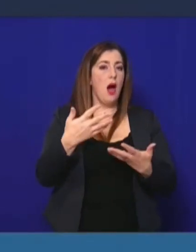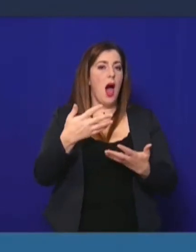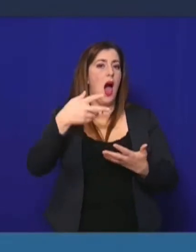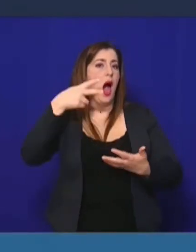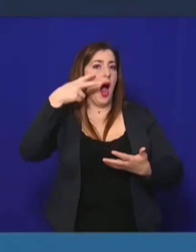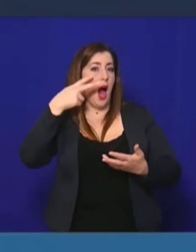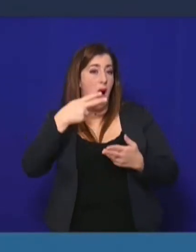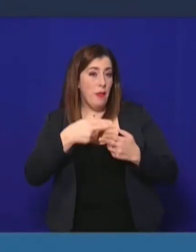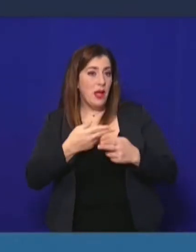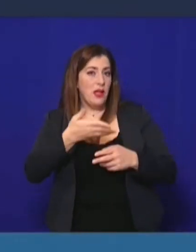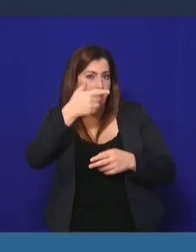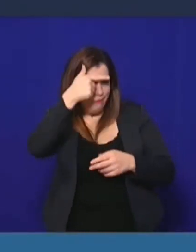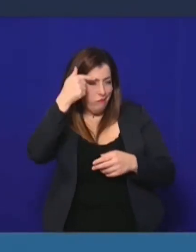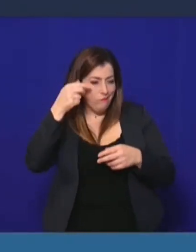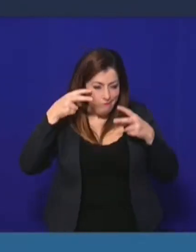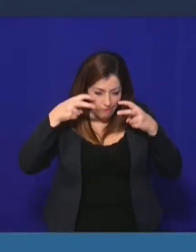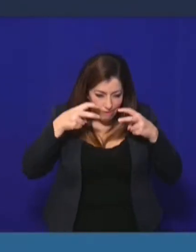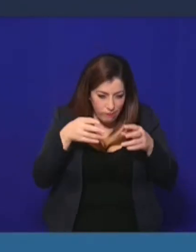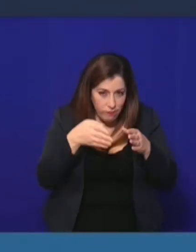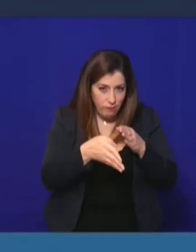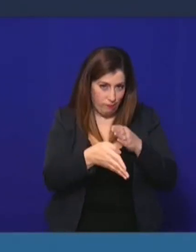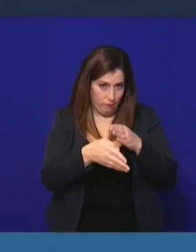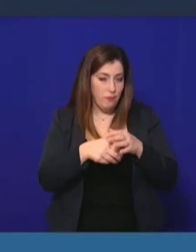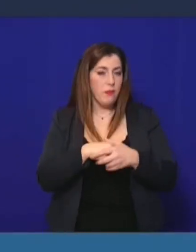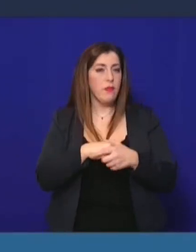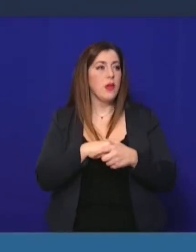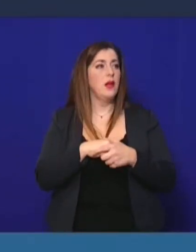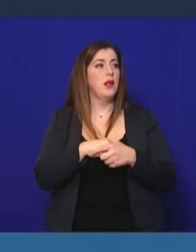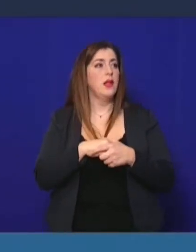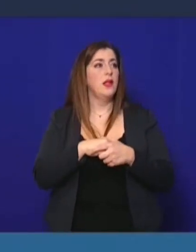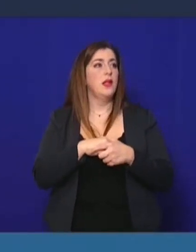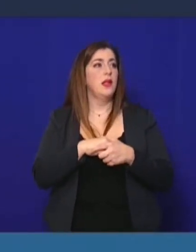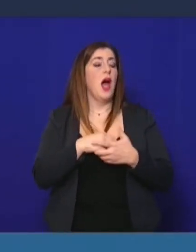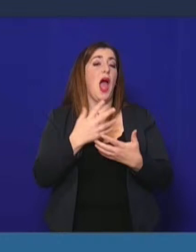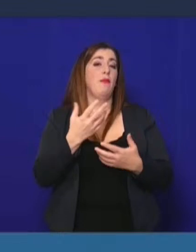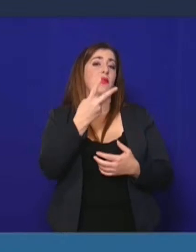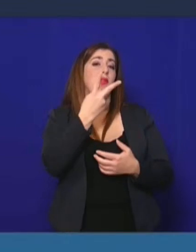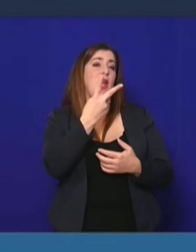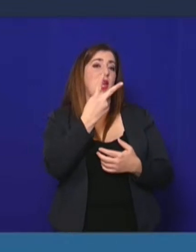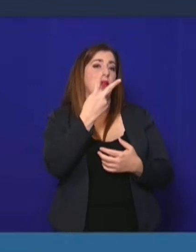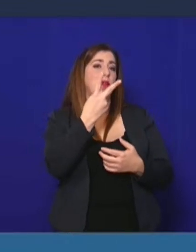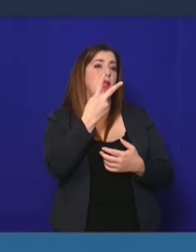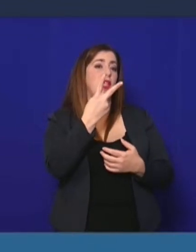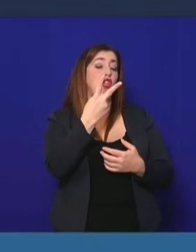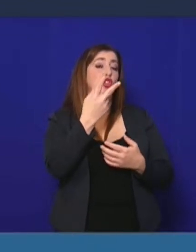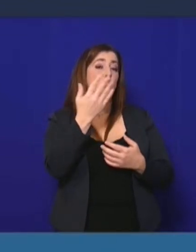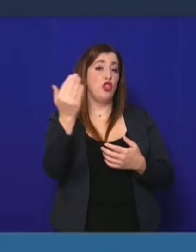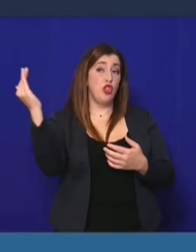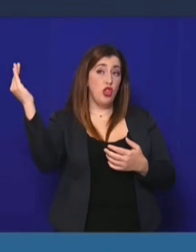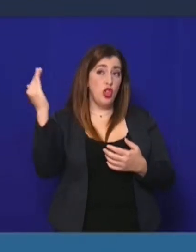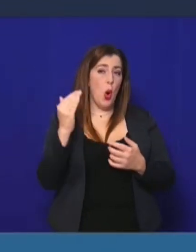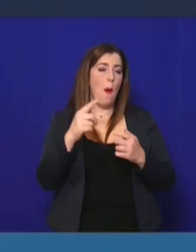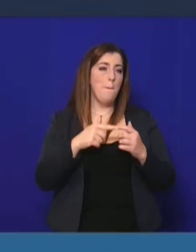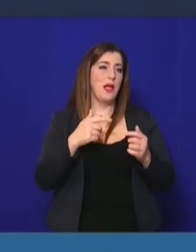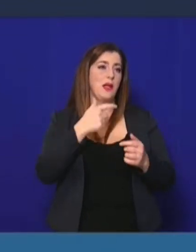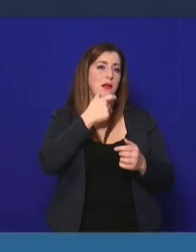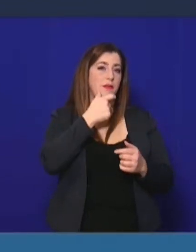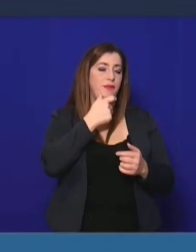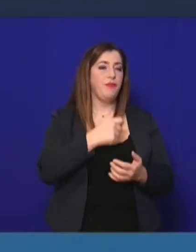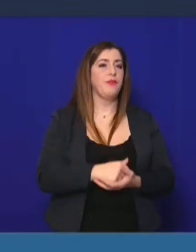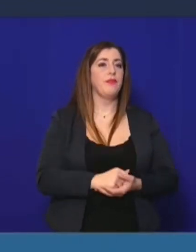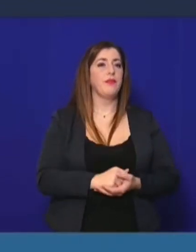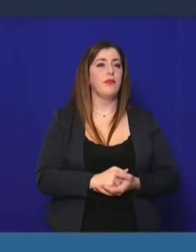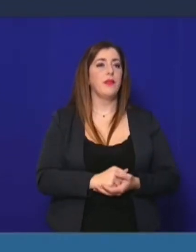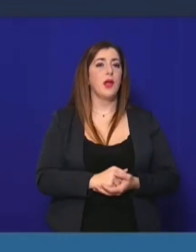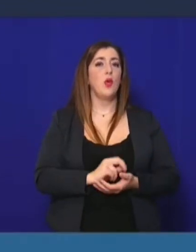qbadna kienu 2 bħalmet mill-Ingilterra, l-oħrija persuna ta' 75 sena li bħalissa għadna qed